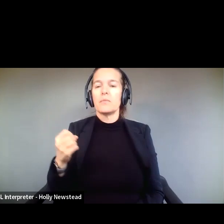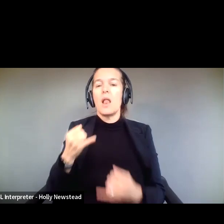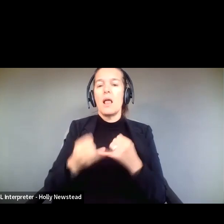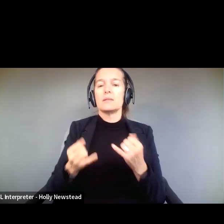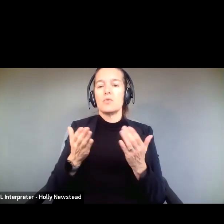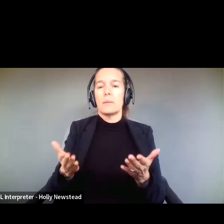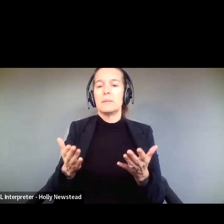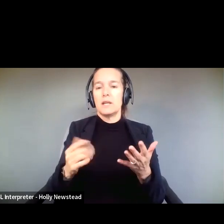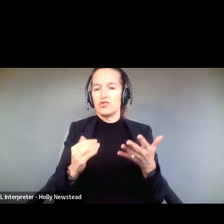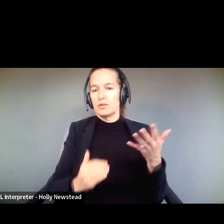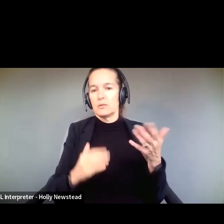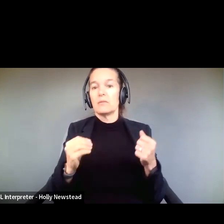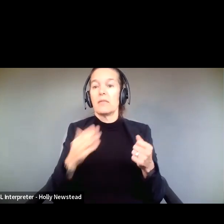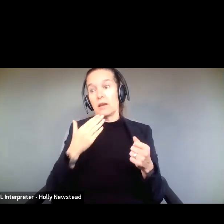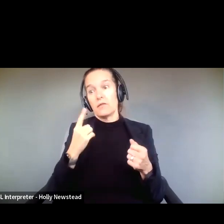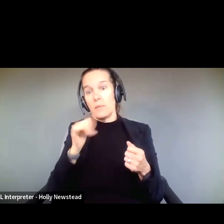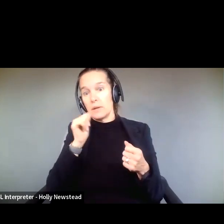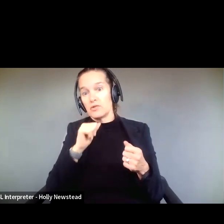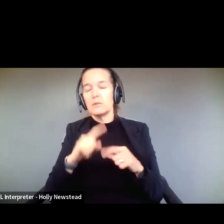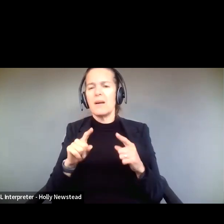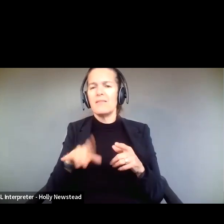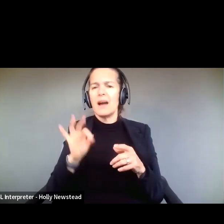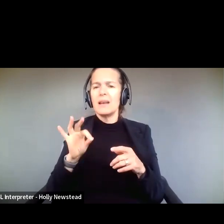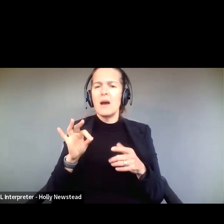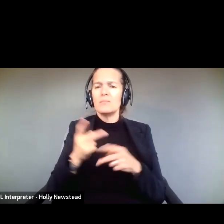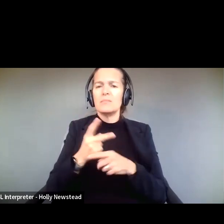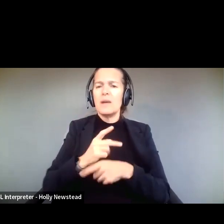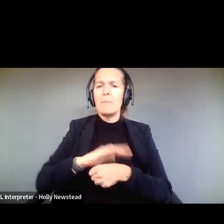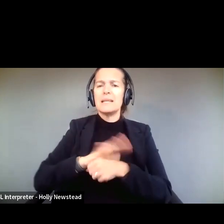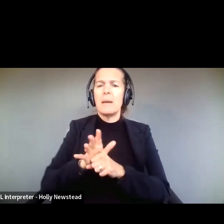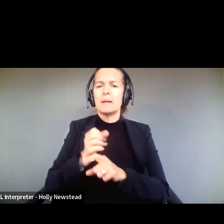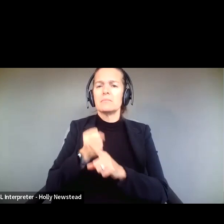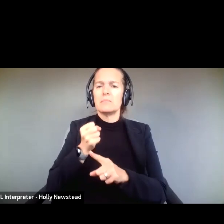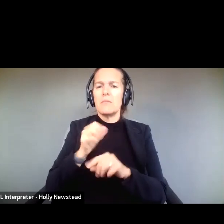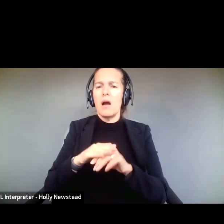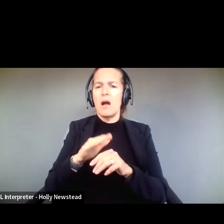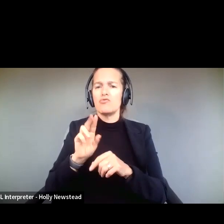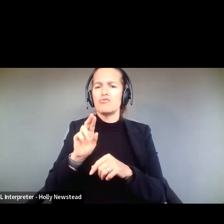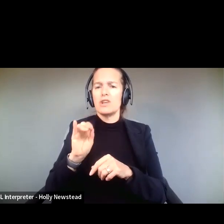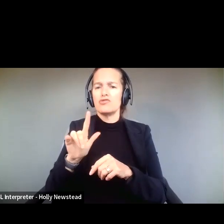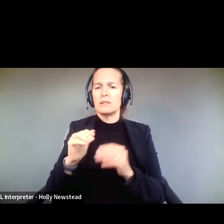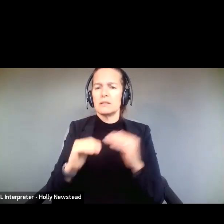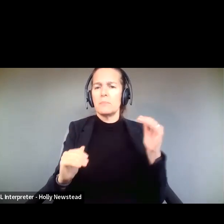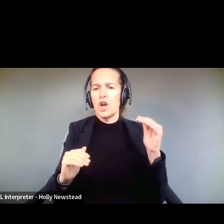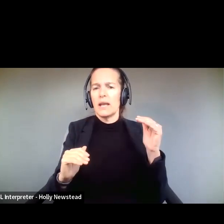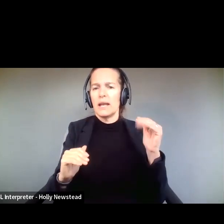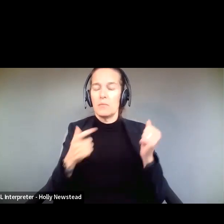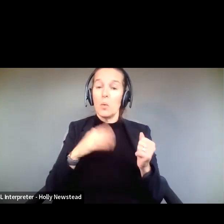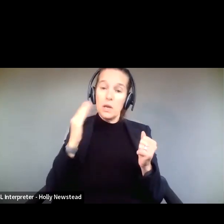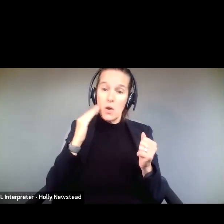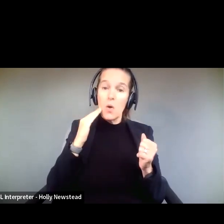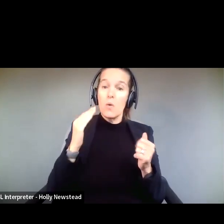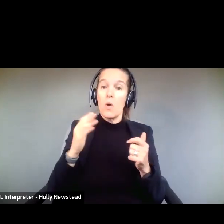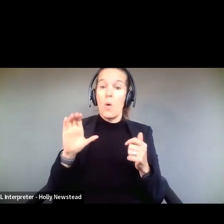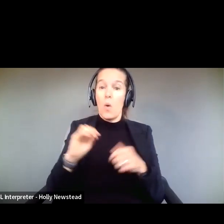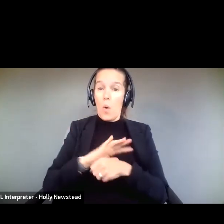your patience and all the time, find out the pandemic's impact on racial disparities. So as we all know, in every front, COVID